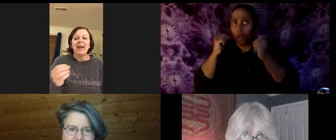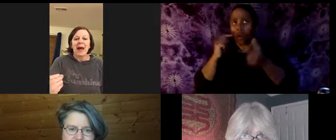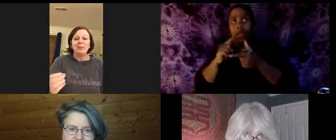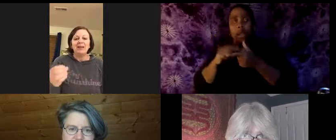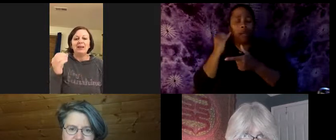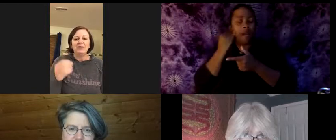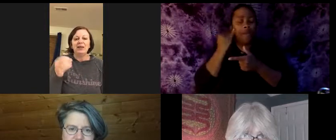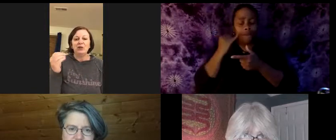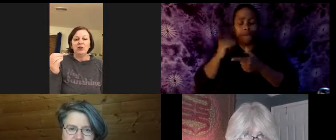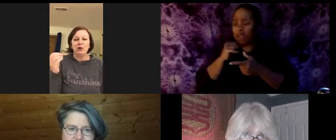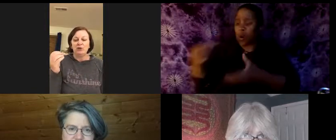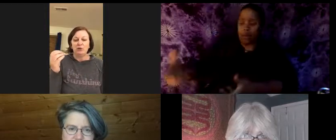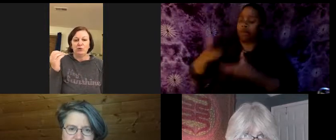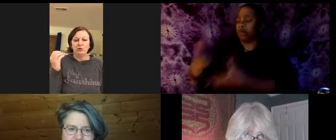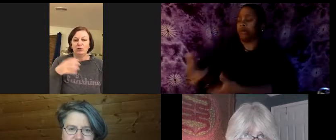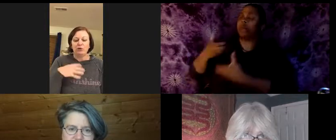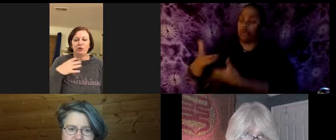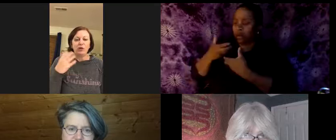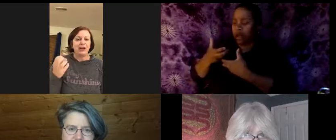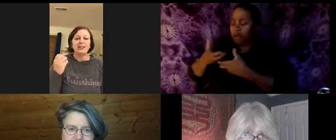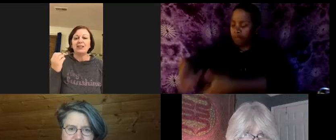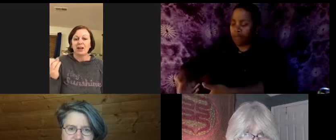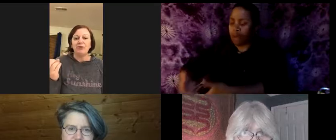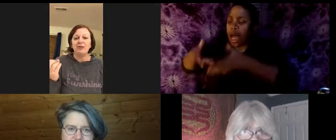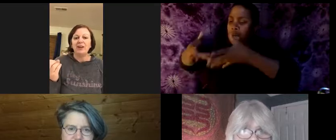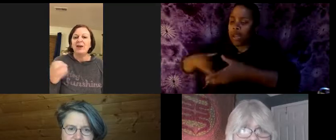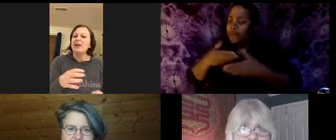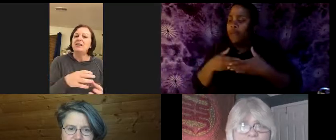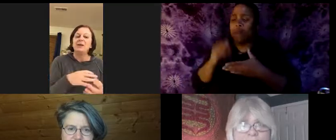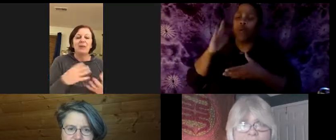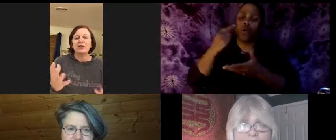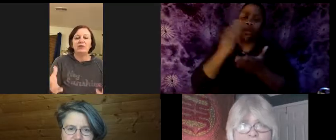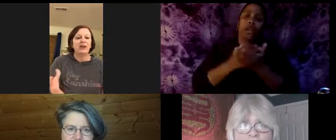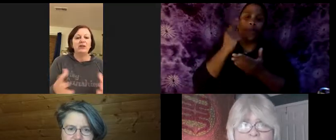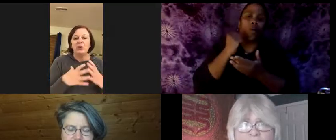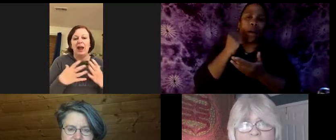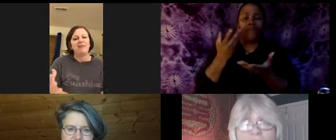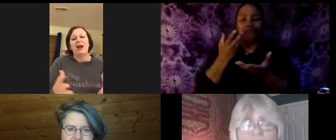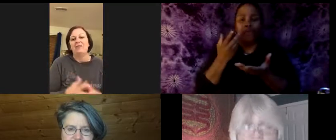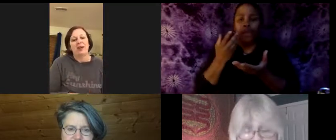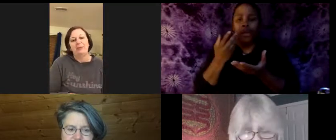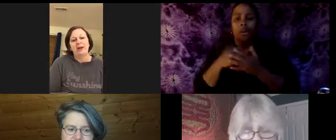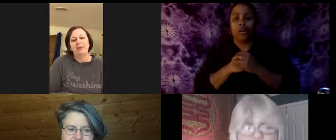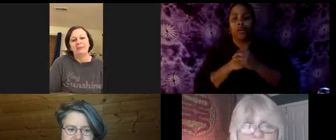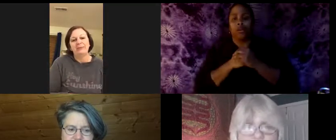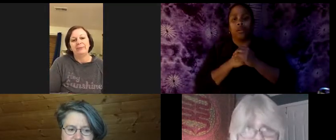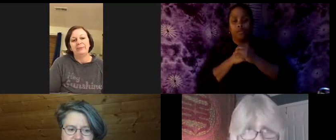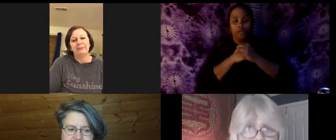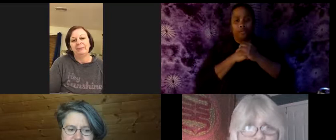being happy and living your authentic self is the best revenge you can ever have on